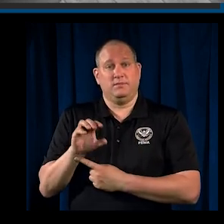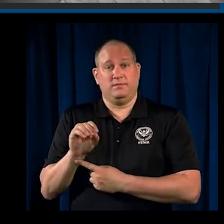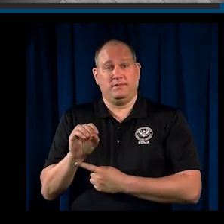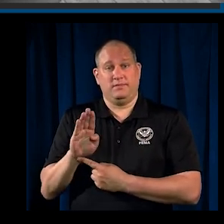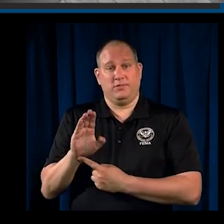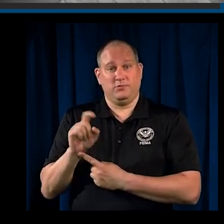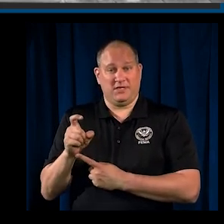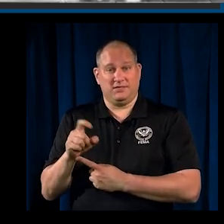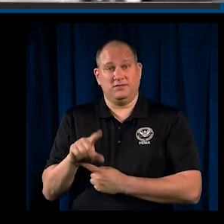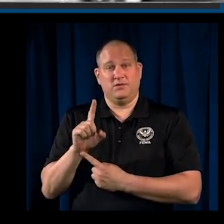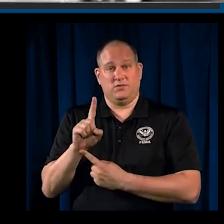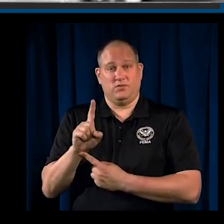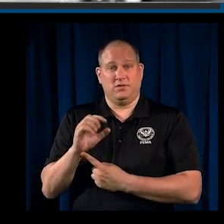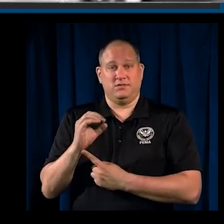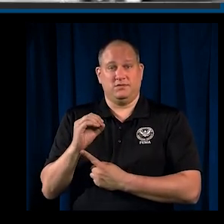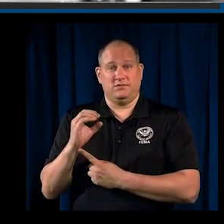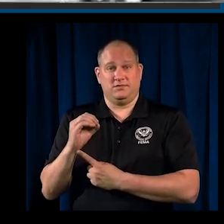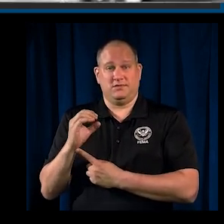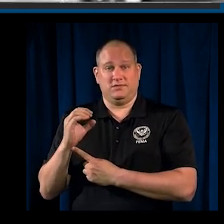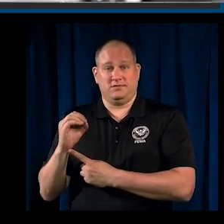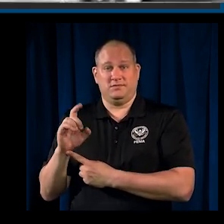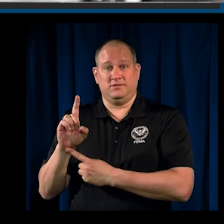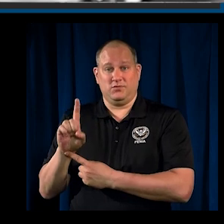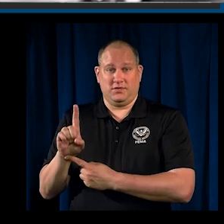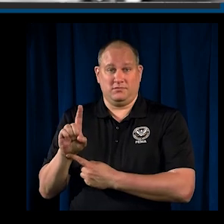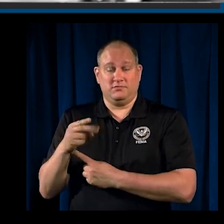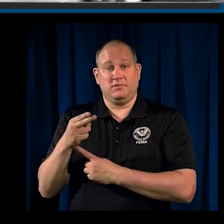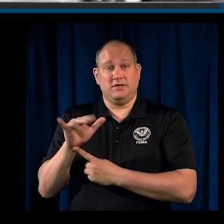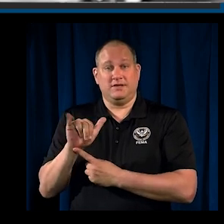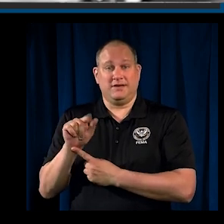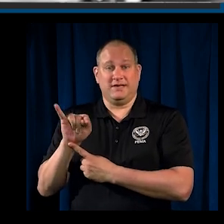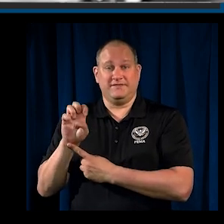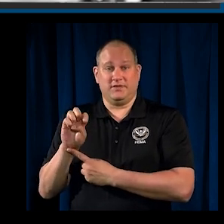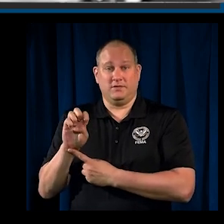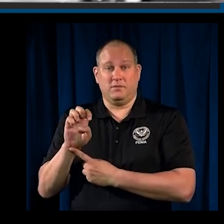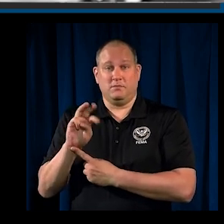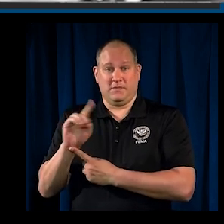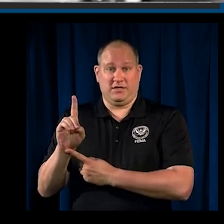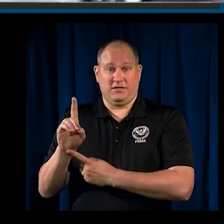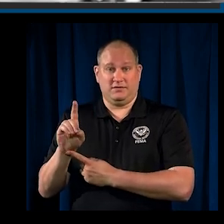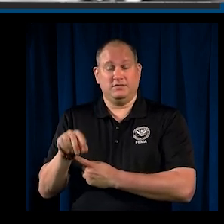Box 10001, Hyattsville, Maryland